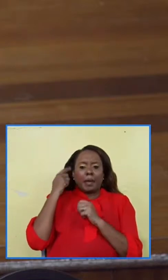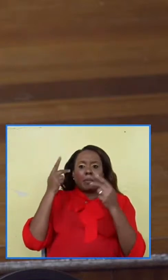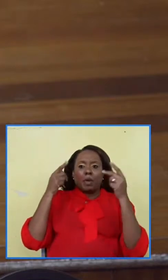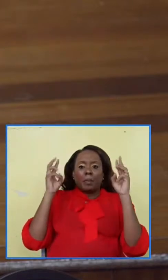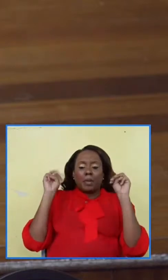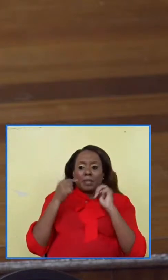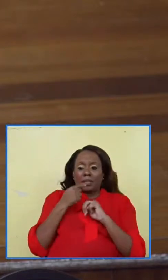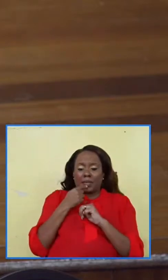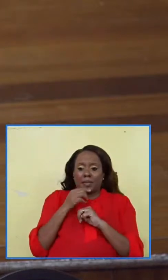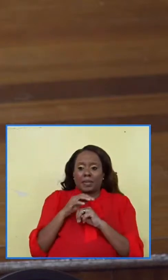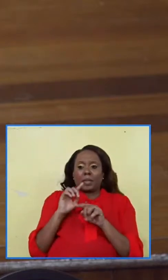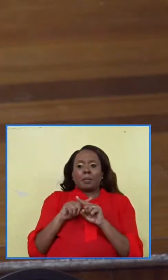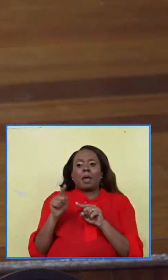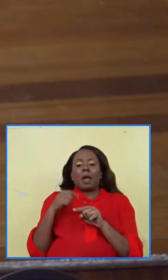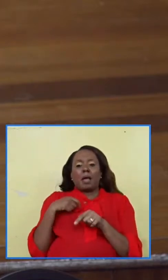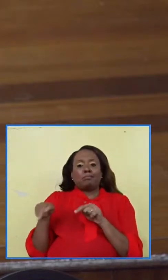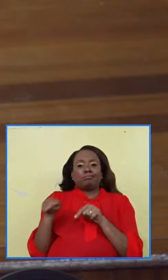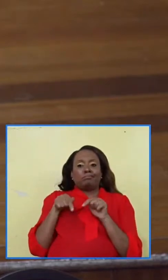but I'll go back to